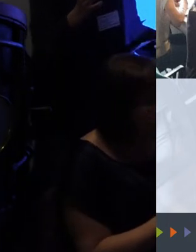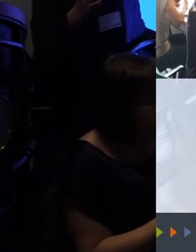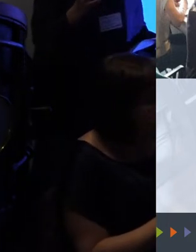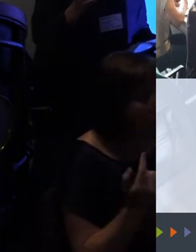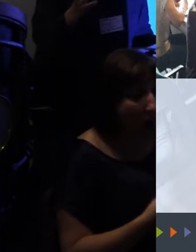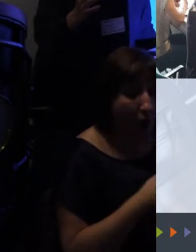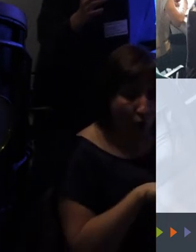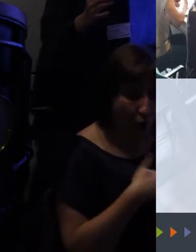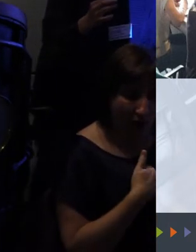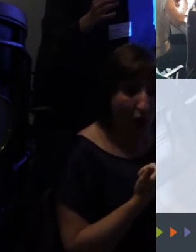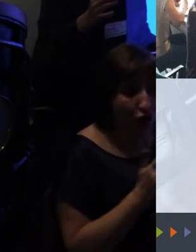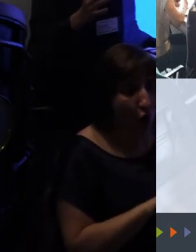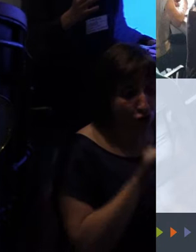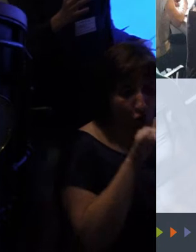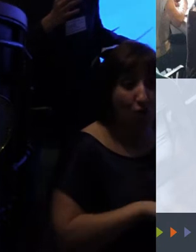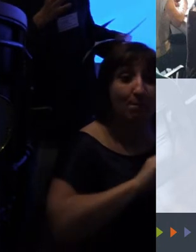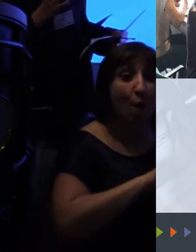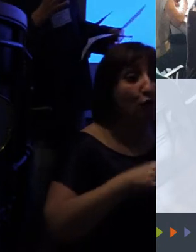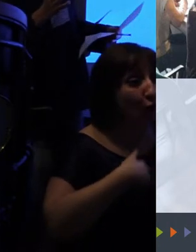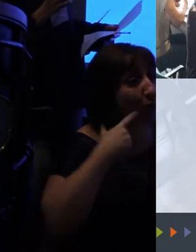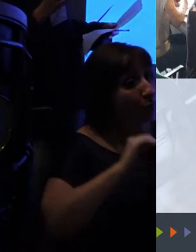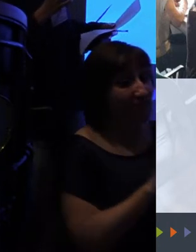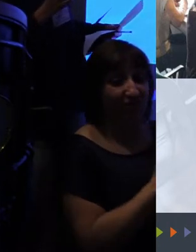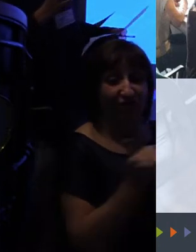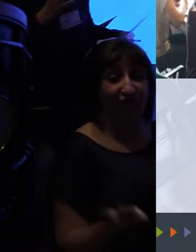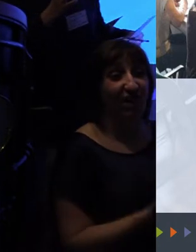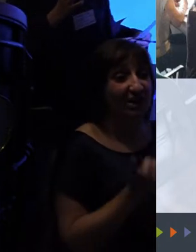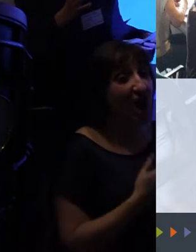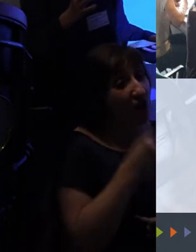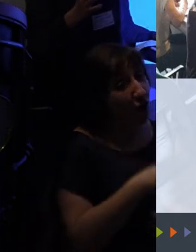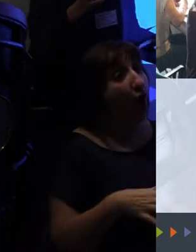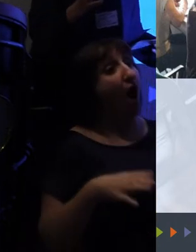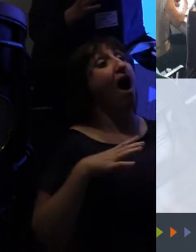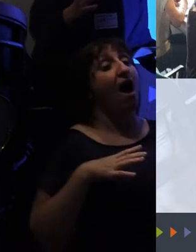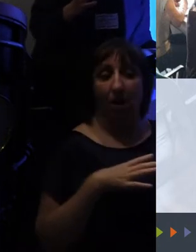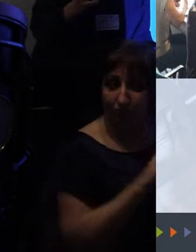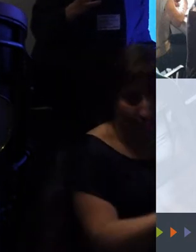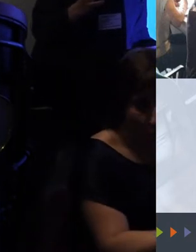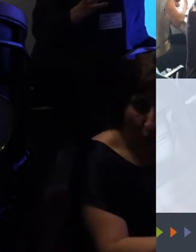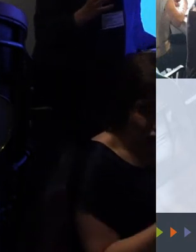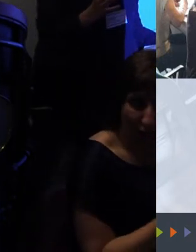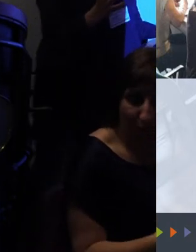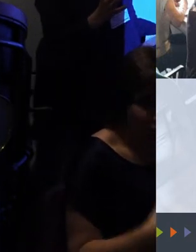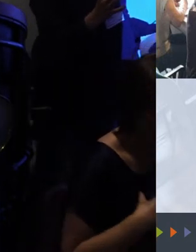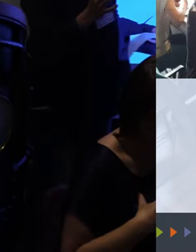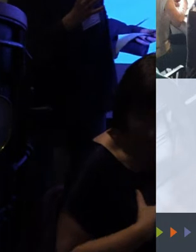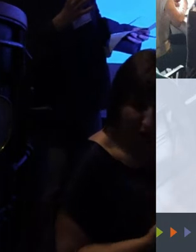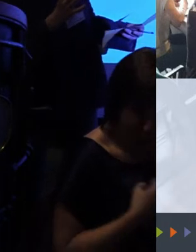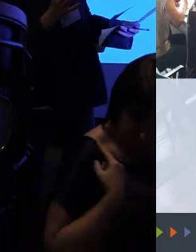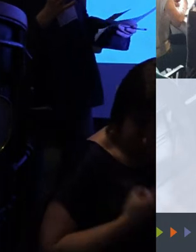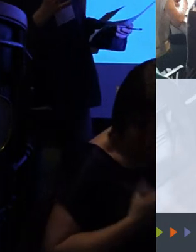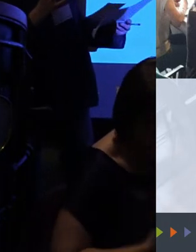And we got out a report, and we thought that would be it. We thought we could maybe take a wee bit of a breath. No chance to take a breath whatsoever.